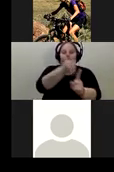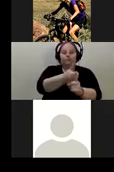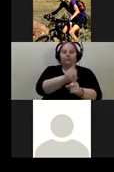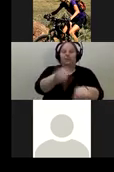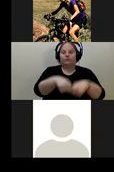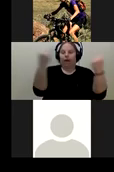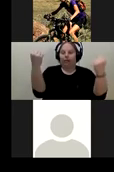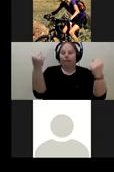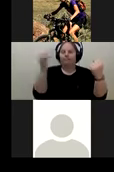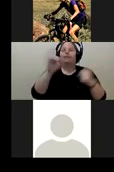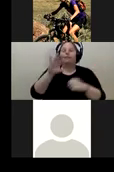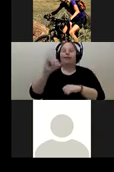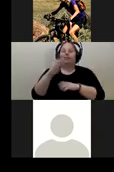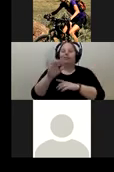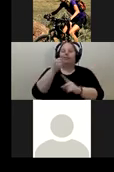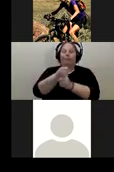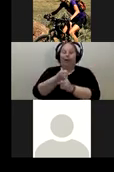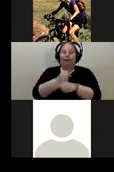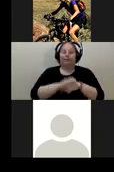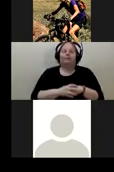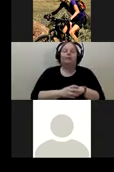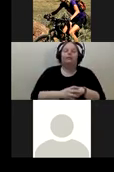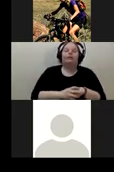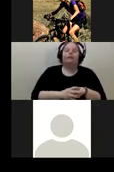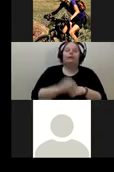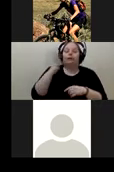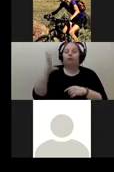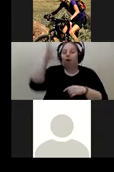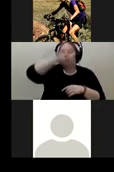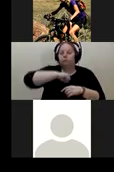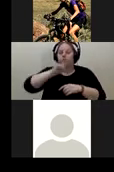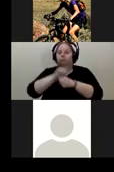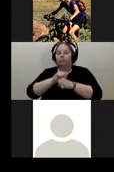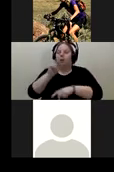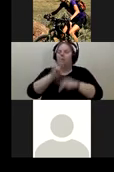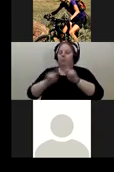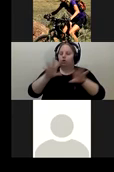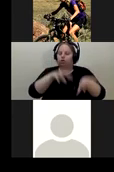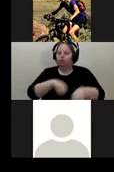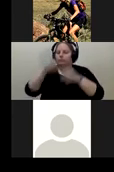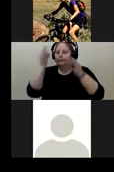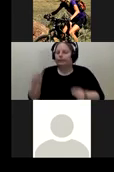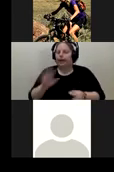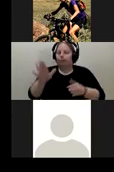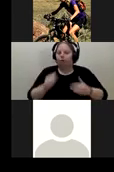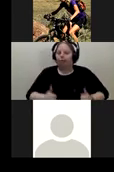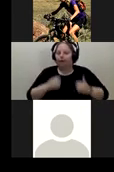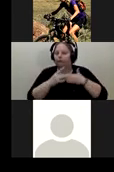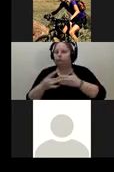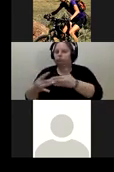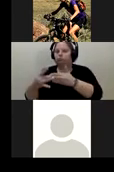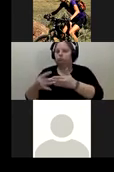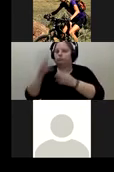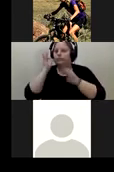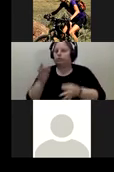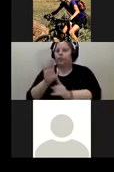these assumptions. And the impact if our assumptions are that people should direct the course of their own lives and that decisions should be person-centered